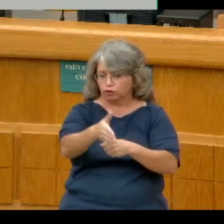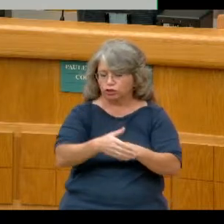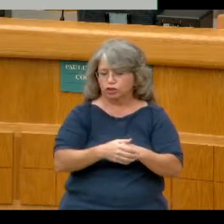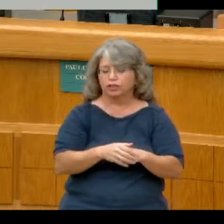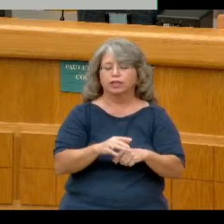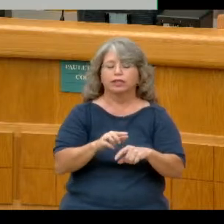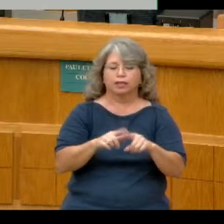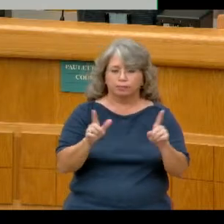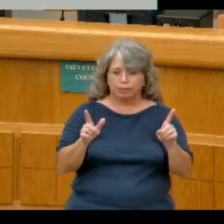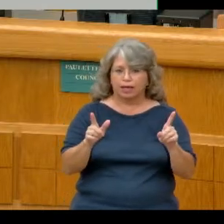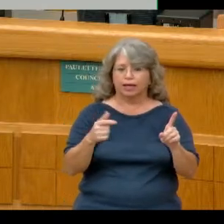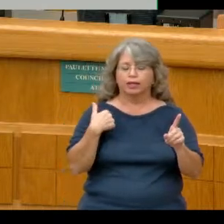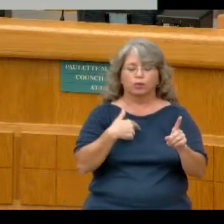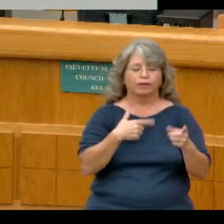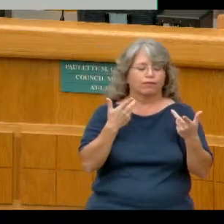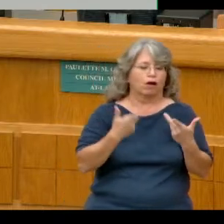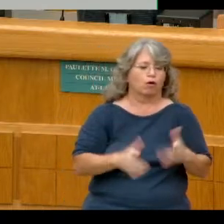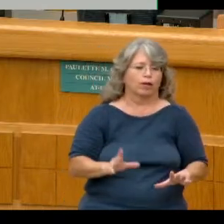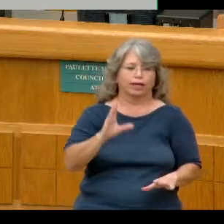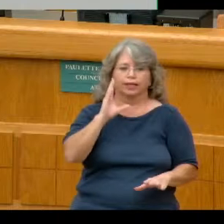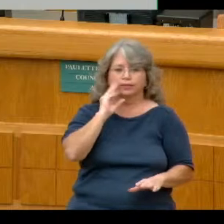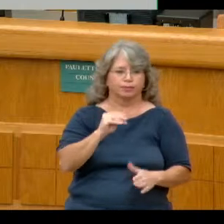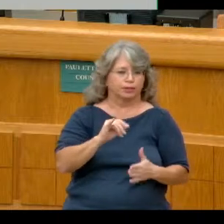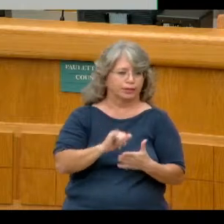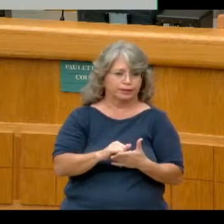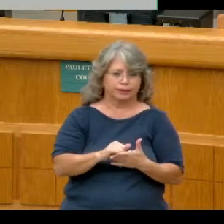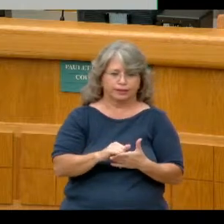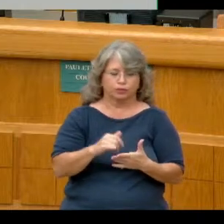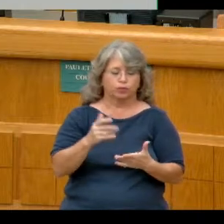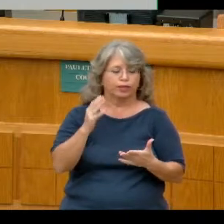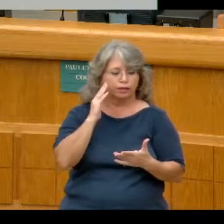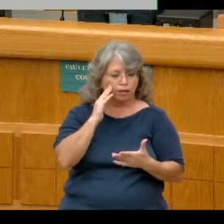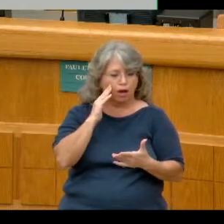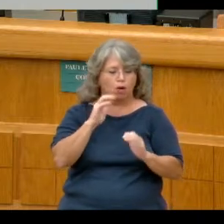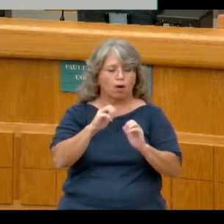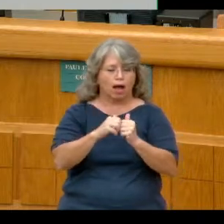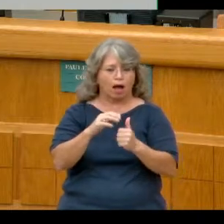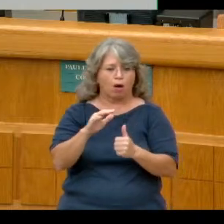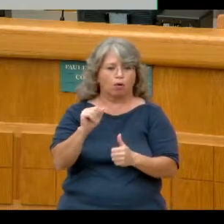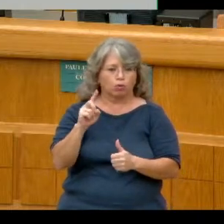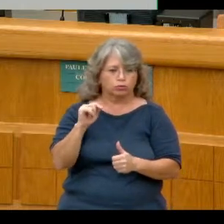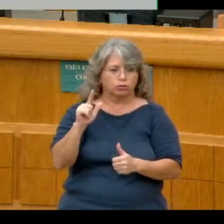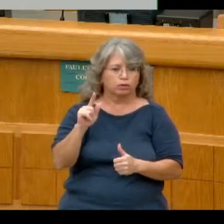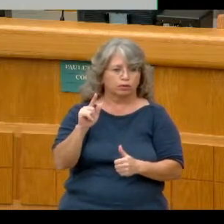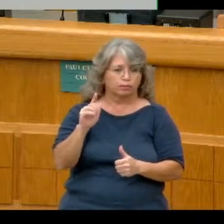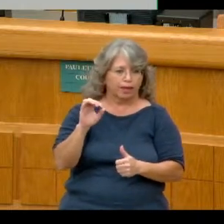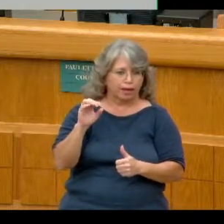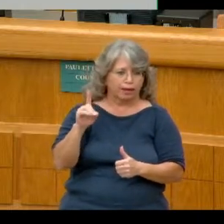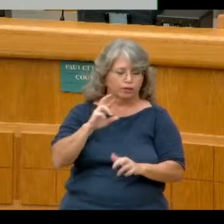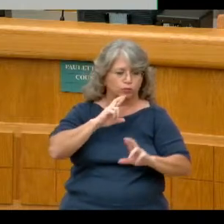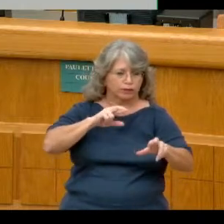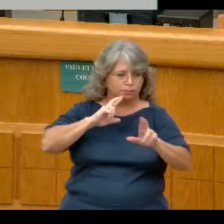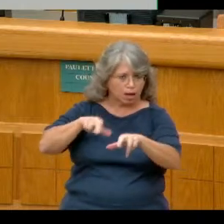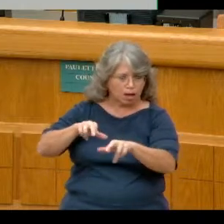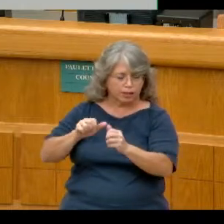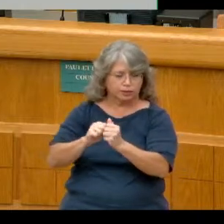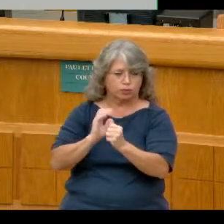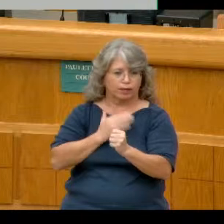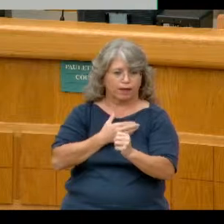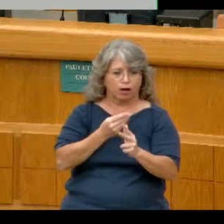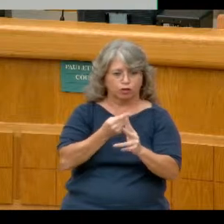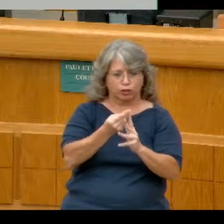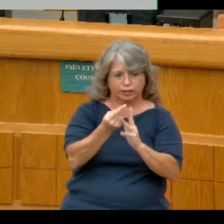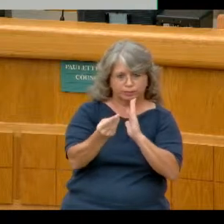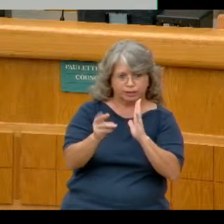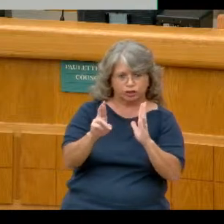here before. We've been through a big outbreak in the summer. We know how the coastal bend responds in terms of transmission rate. And so